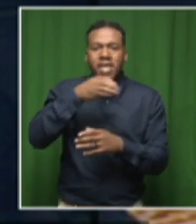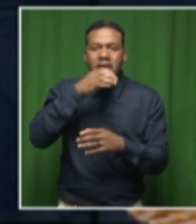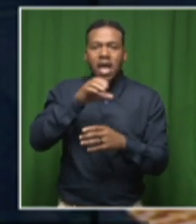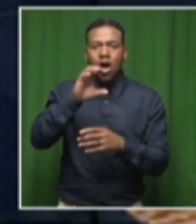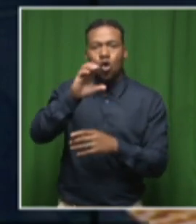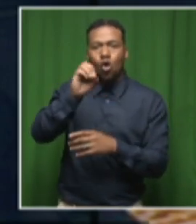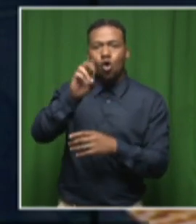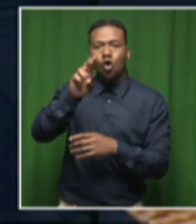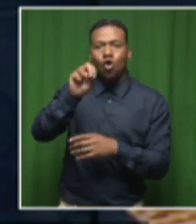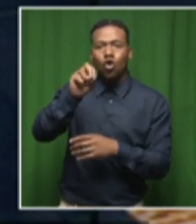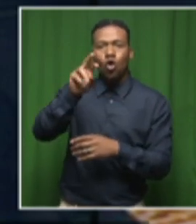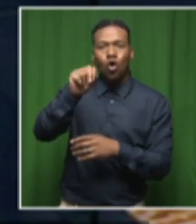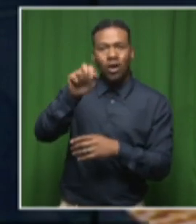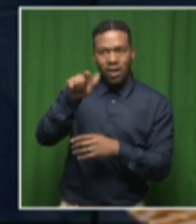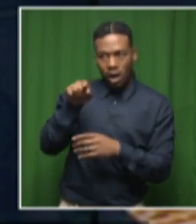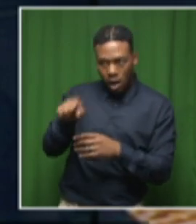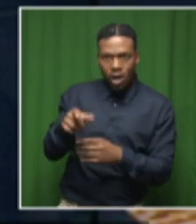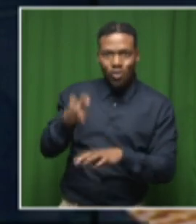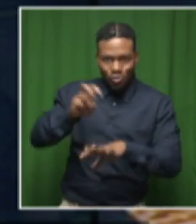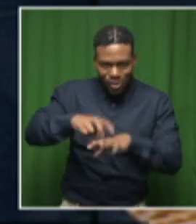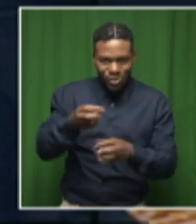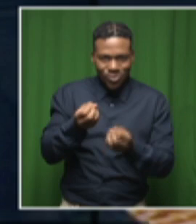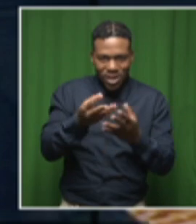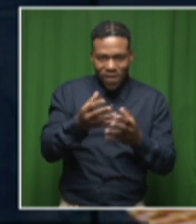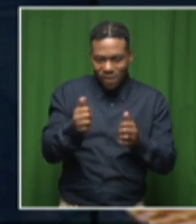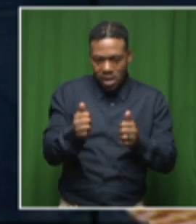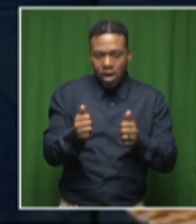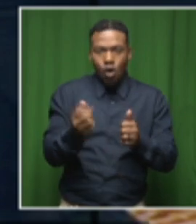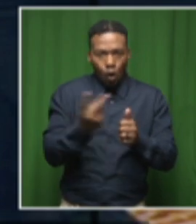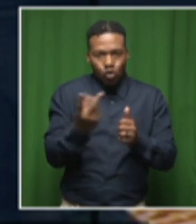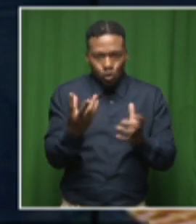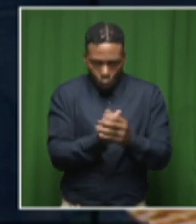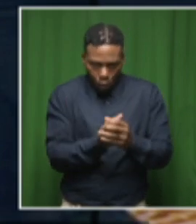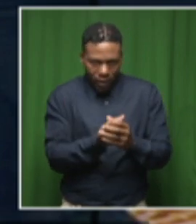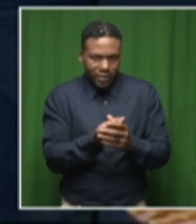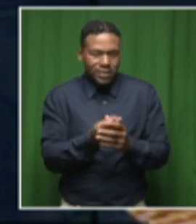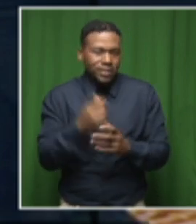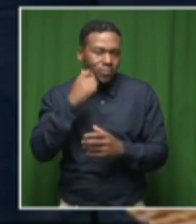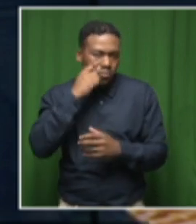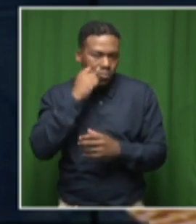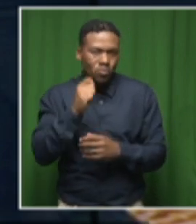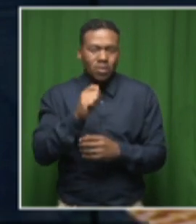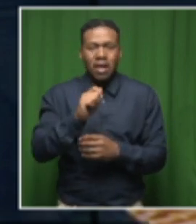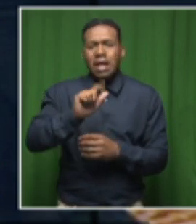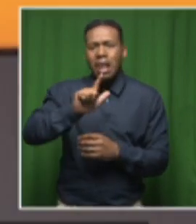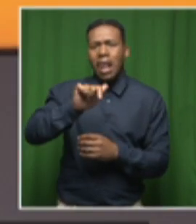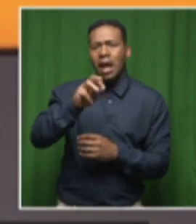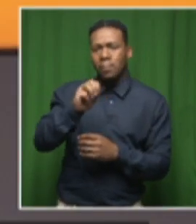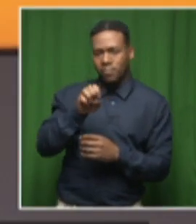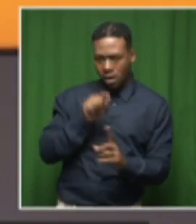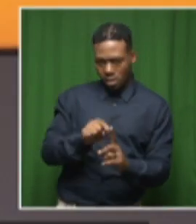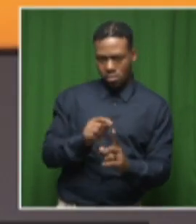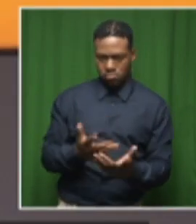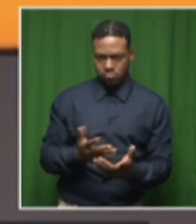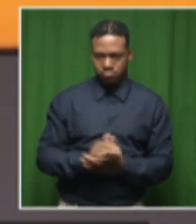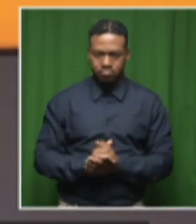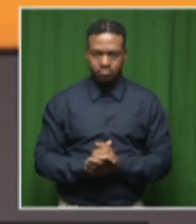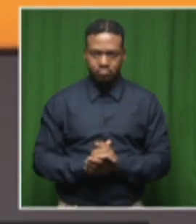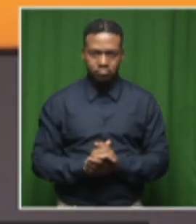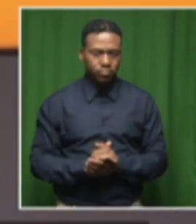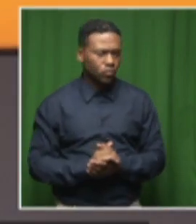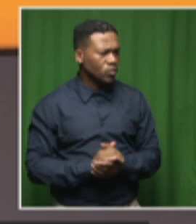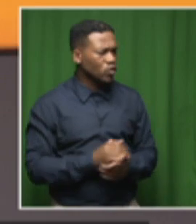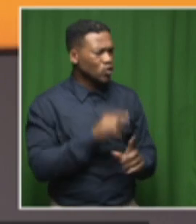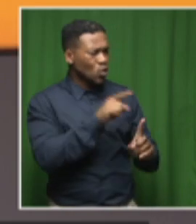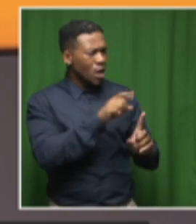sometimes it doesn't. But the best way to enjoy the Corona is with a wedge of lime. Yeah. So how much of an impact does it have on the